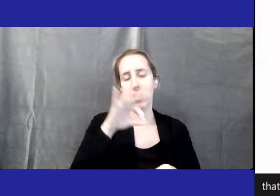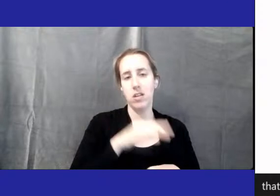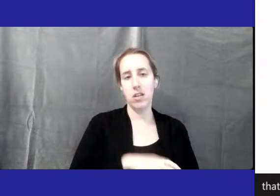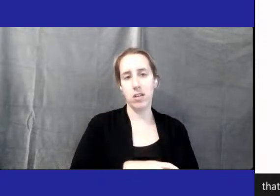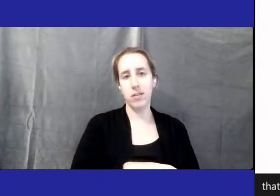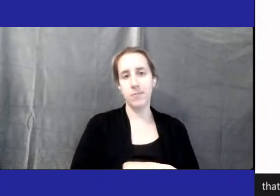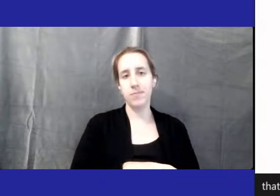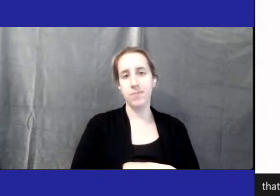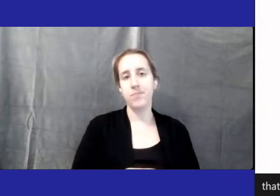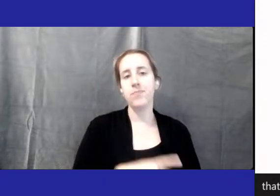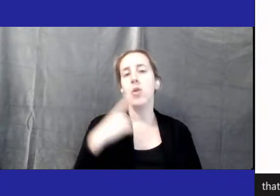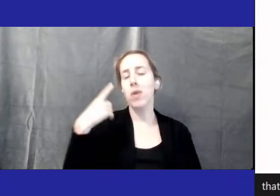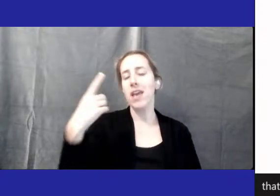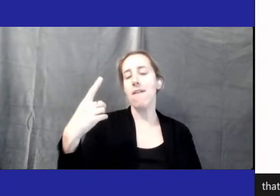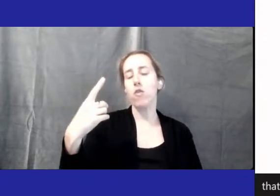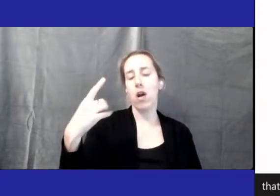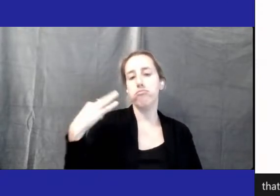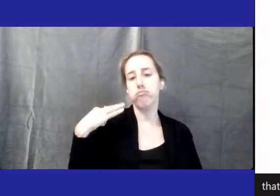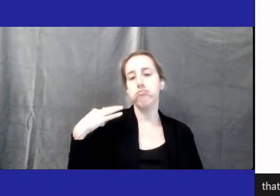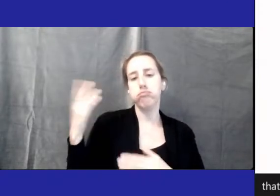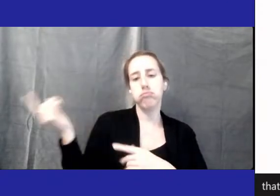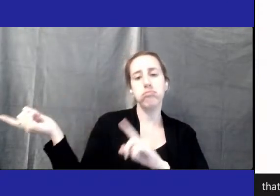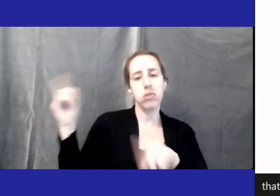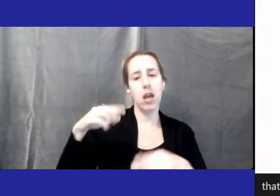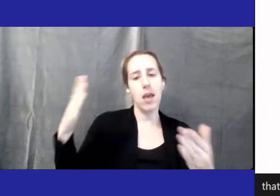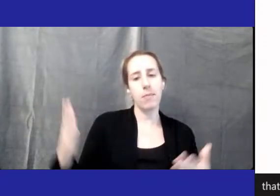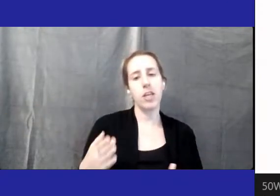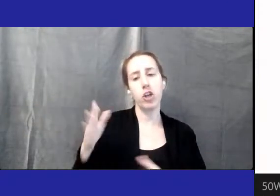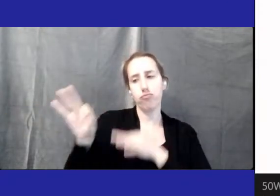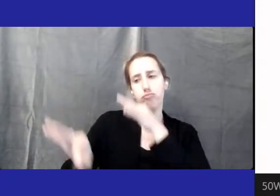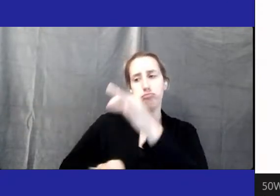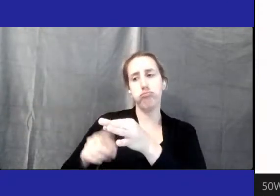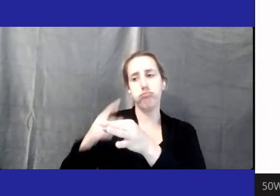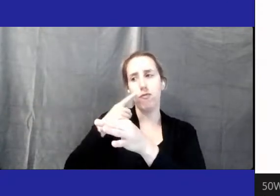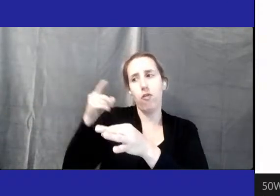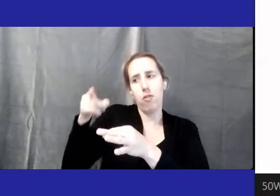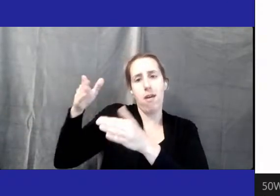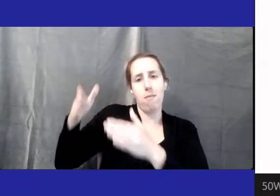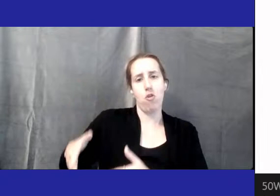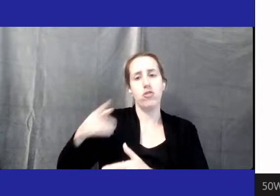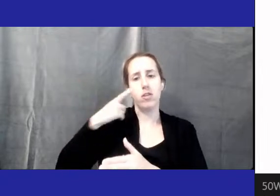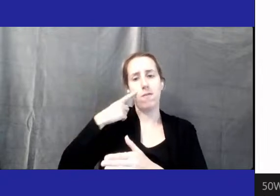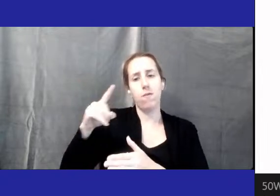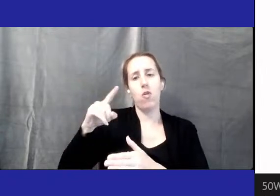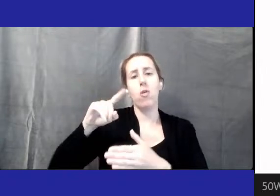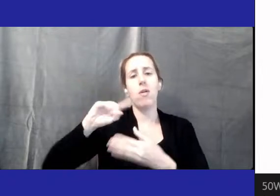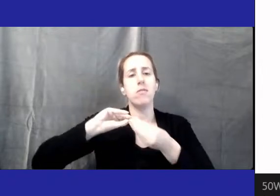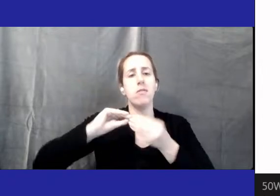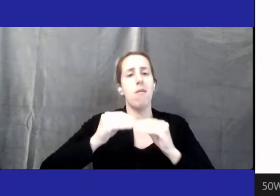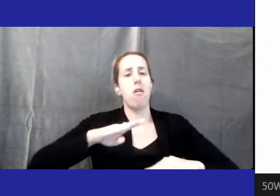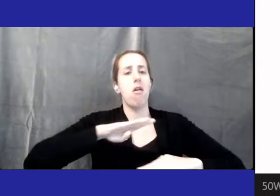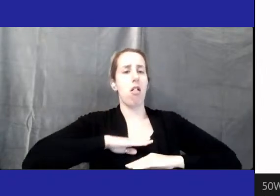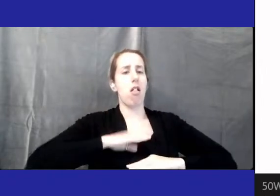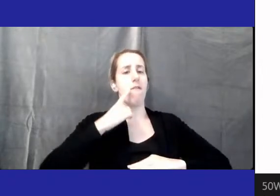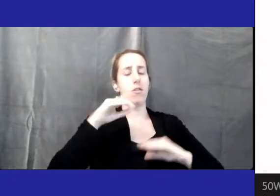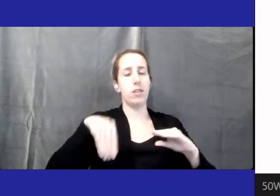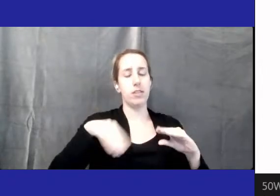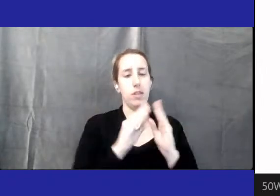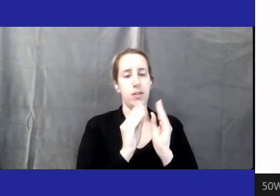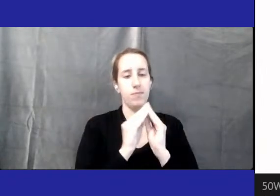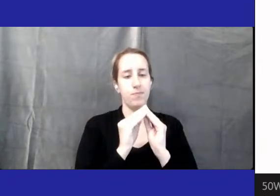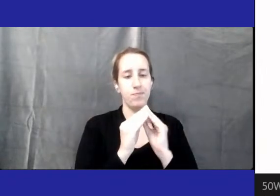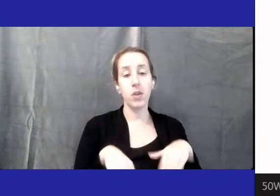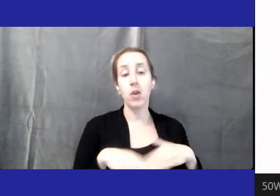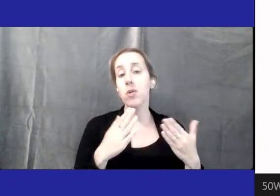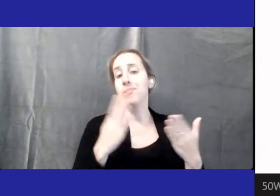you, to be counted as a member for the purpose of quorum and voting for this meeting. I'd like to propose a motion to adopt the minutes of